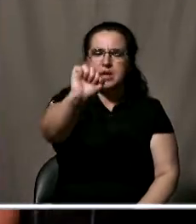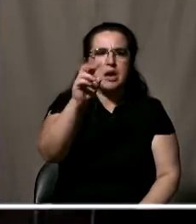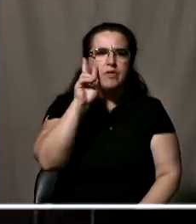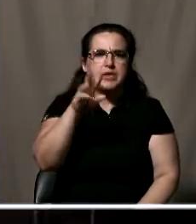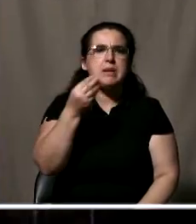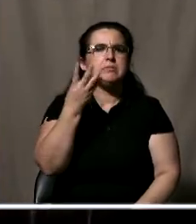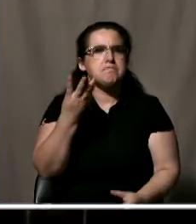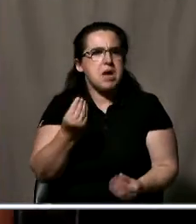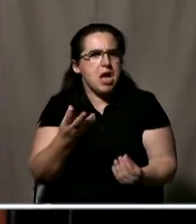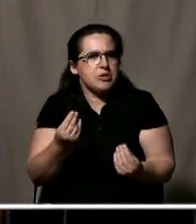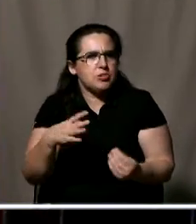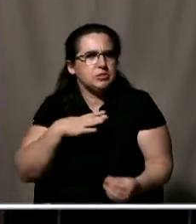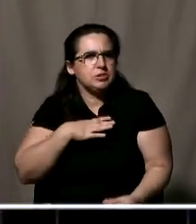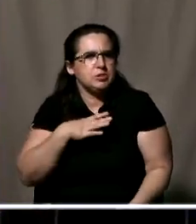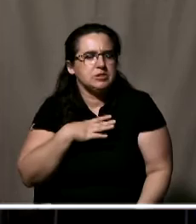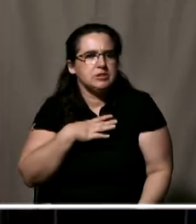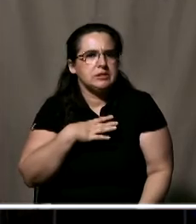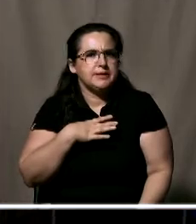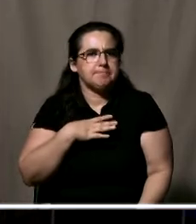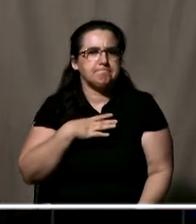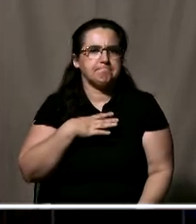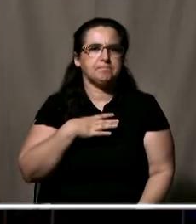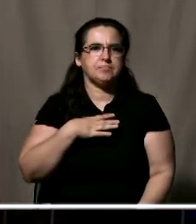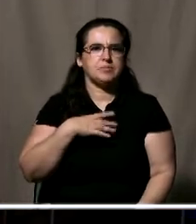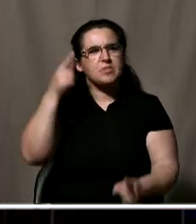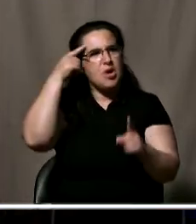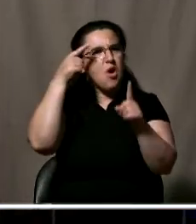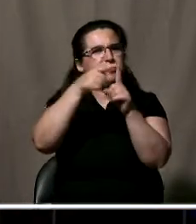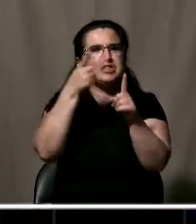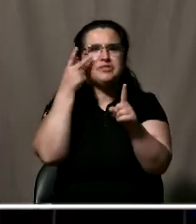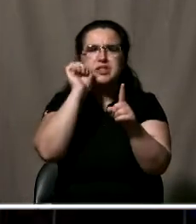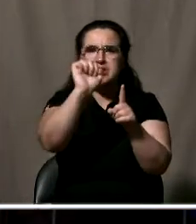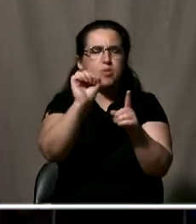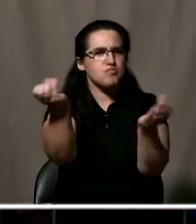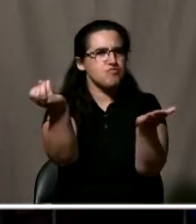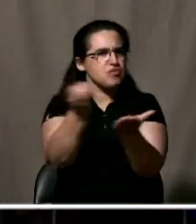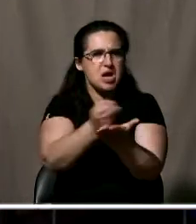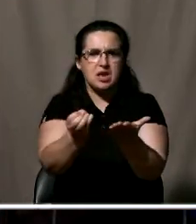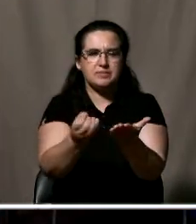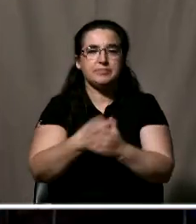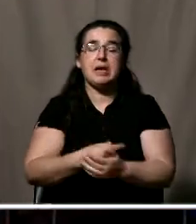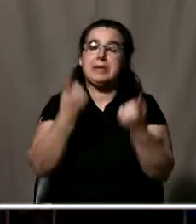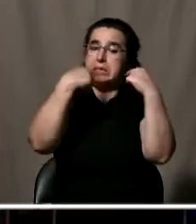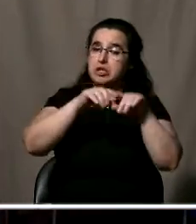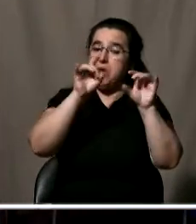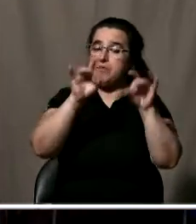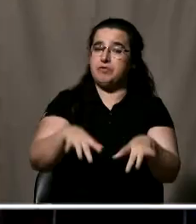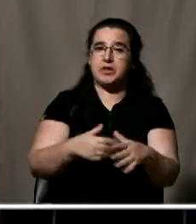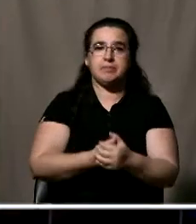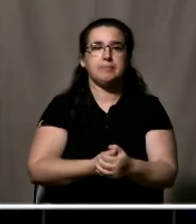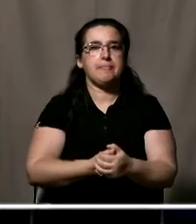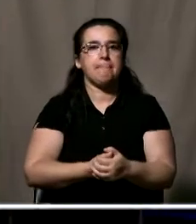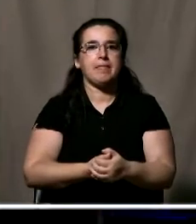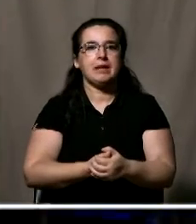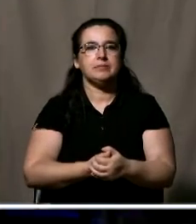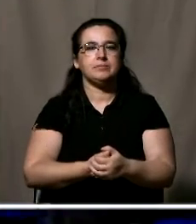and meaning in his life. Eu vi que havia uma falta de objetivos At the naquela end vida. Of the meeting, no fim da reunião, he had sat through the meeting with